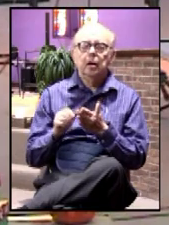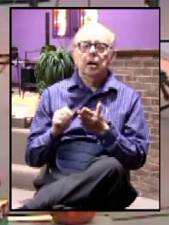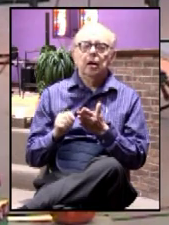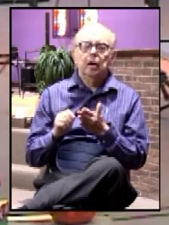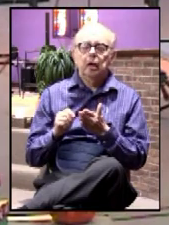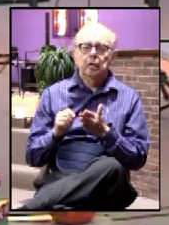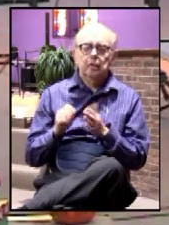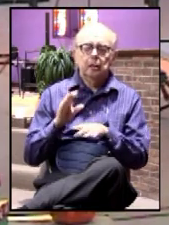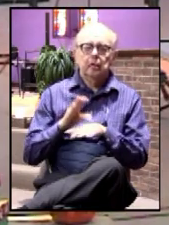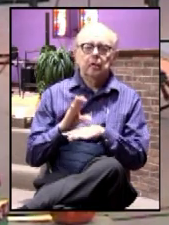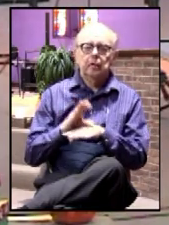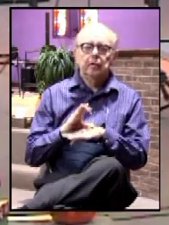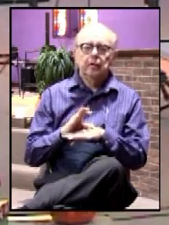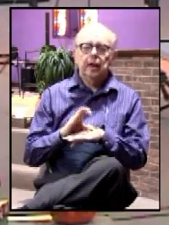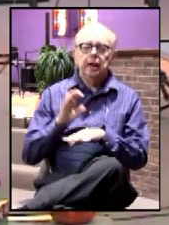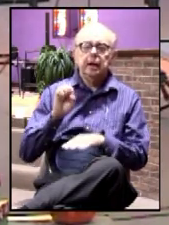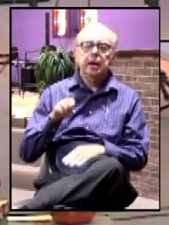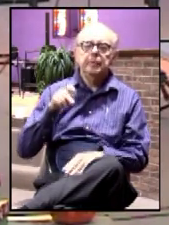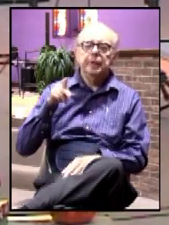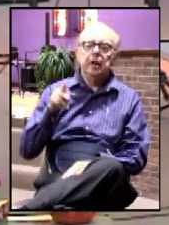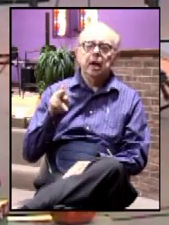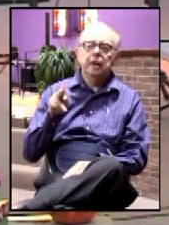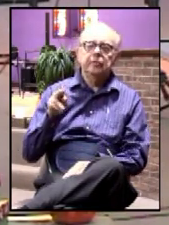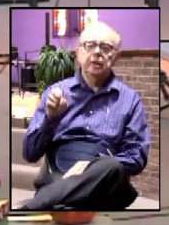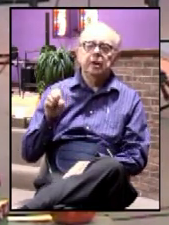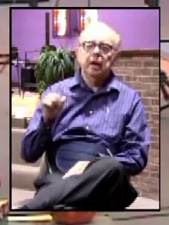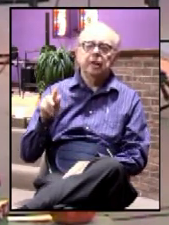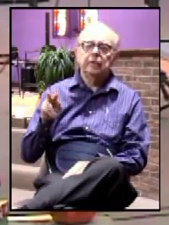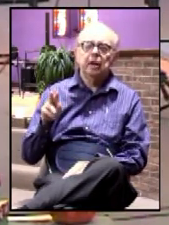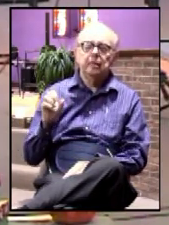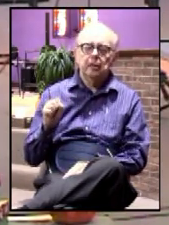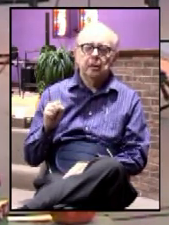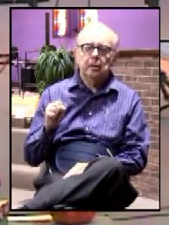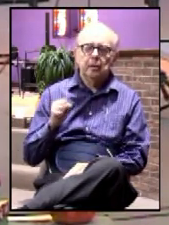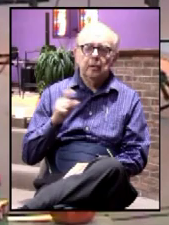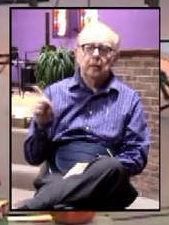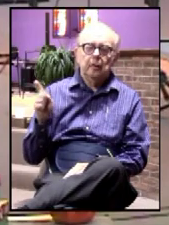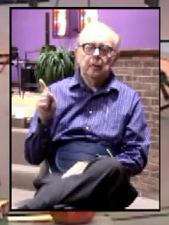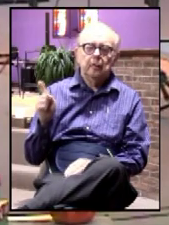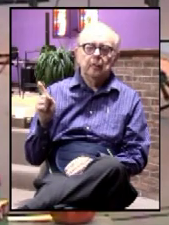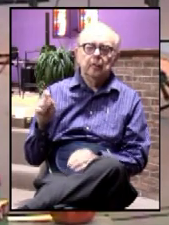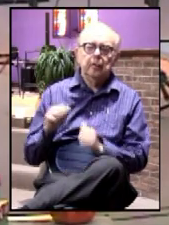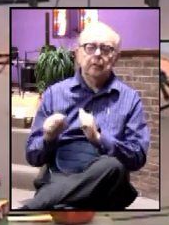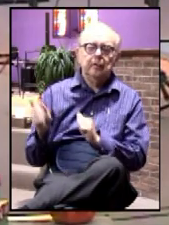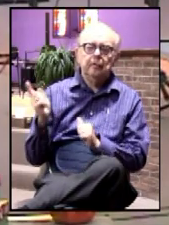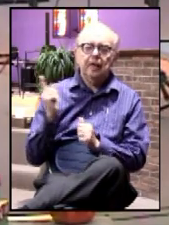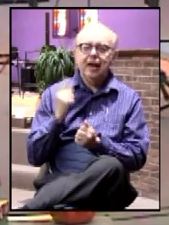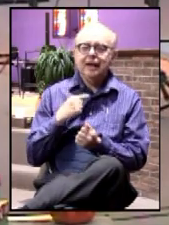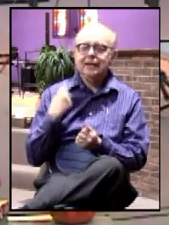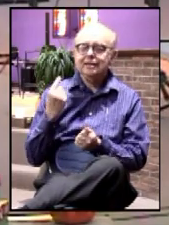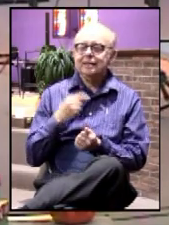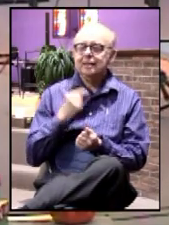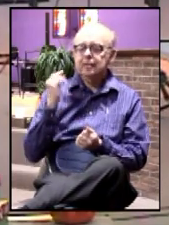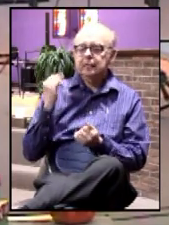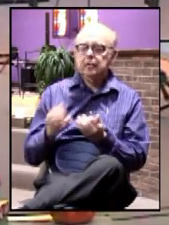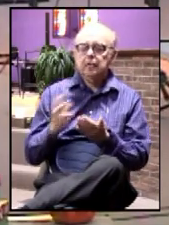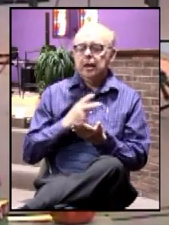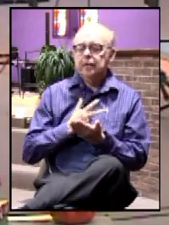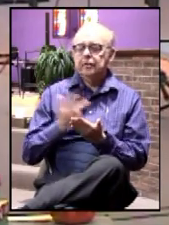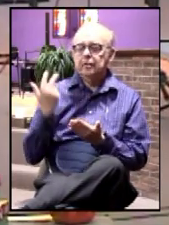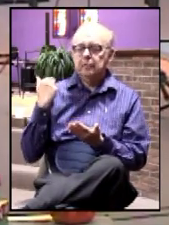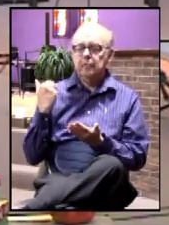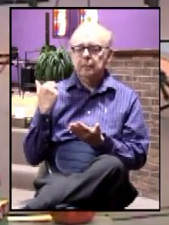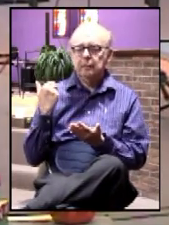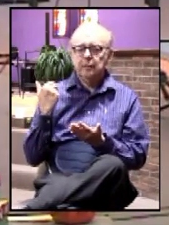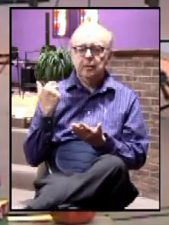book or to the church at Ephesus. For those that were with us the last 3 weeks, we've